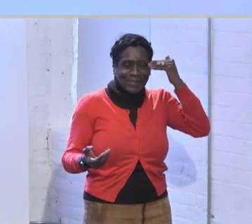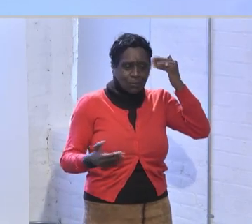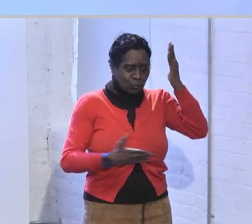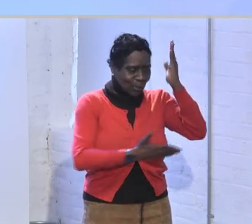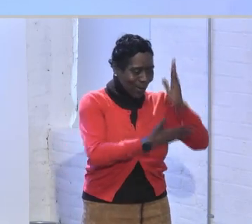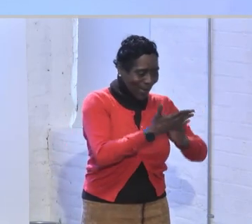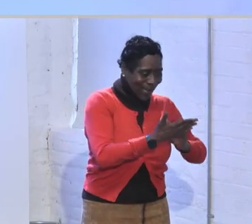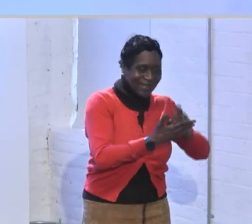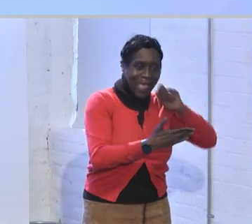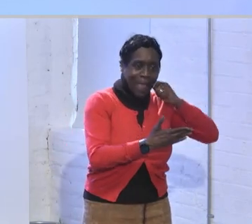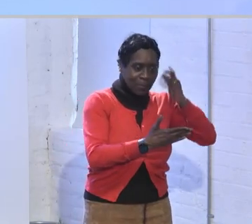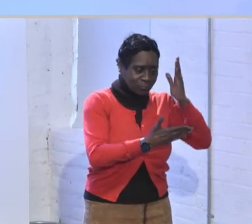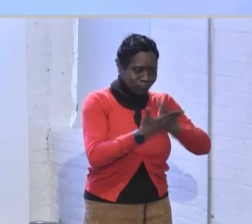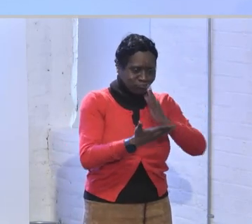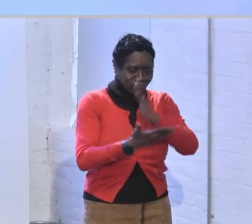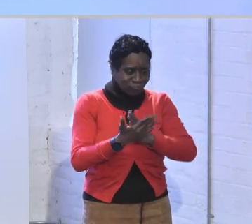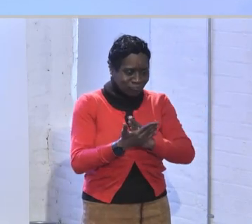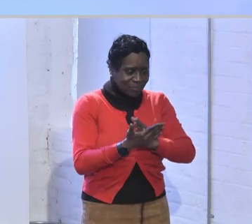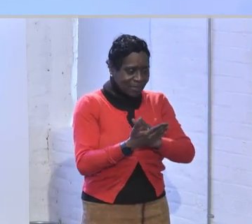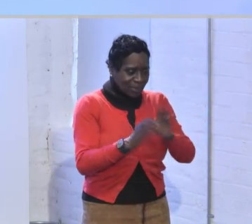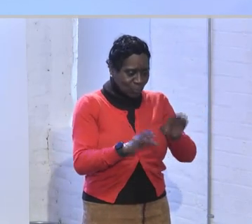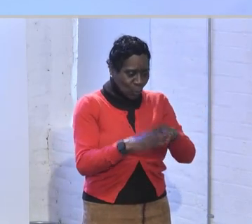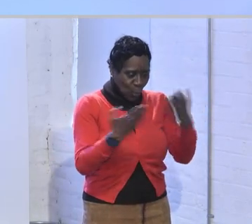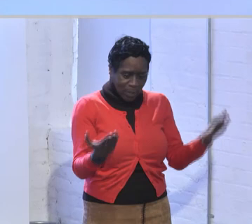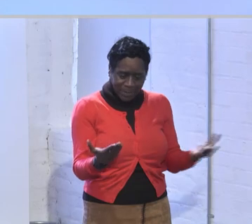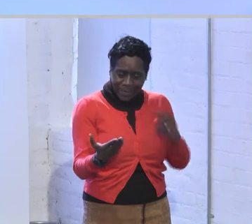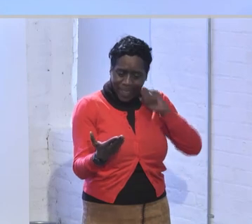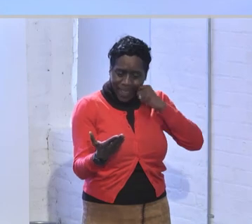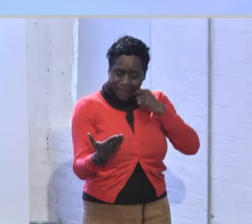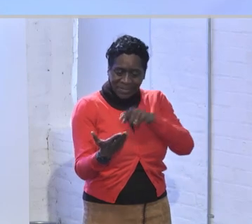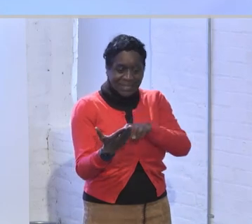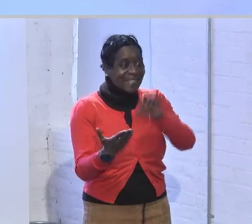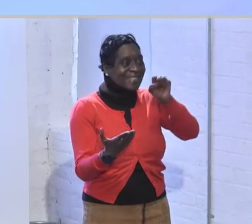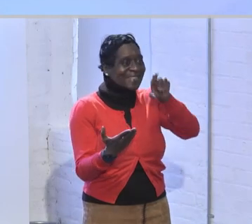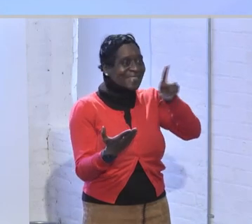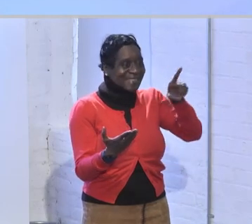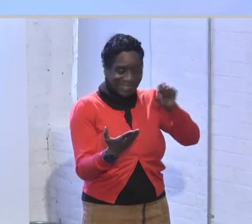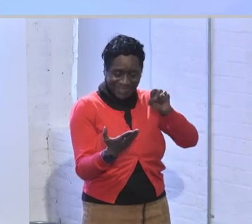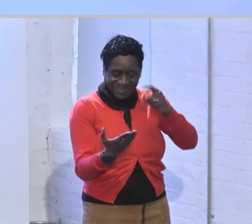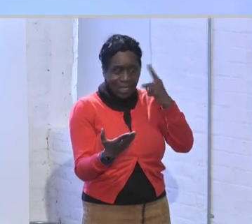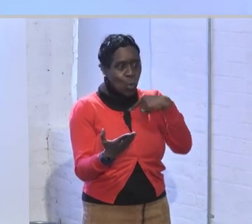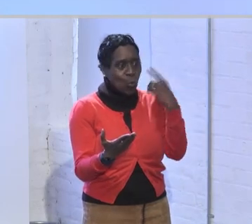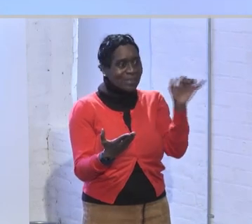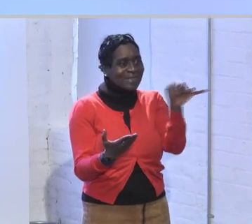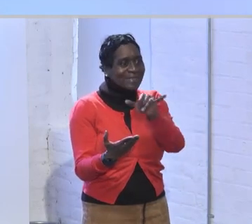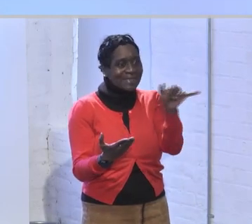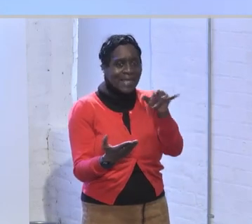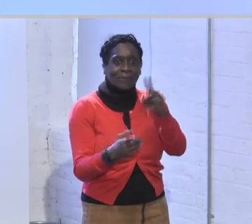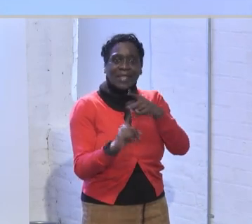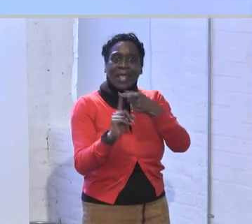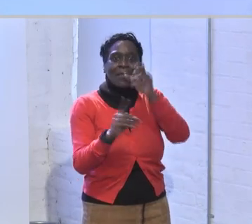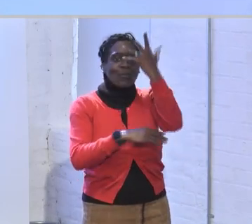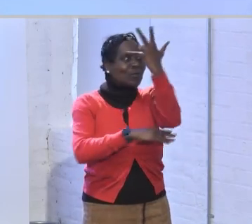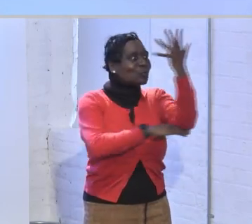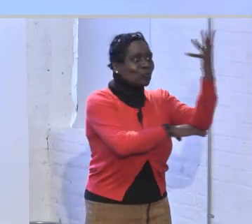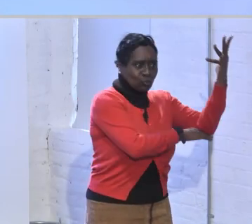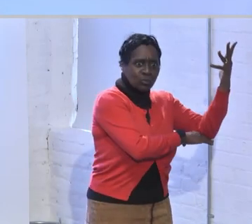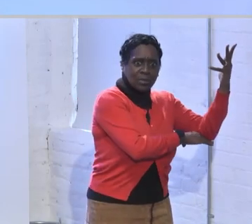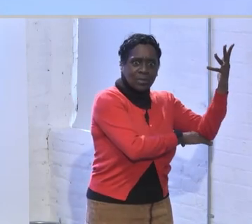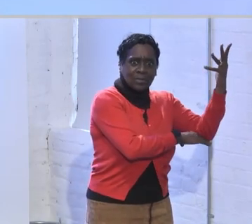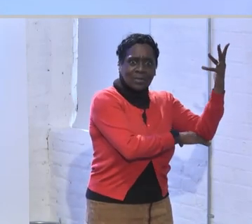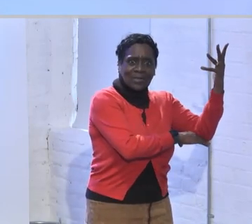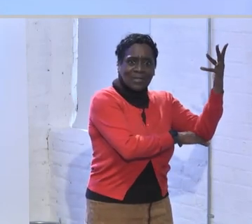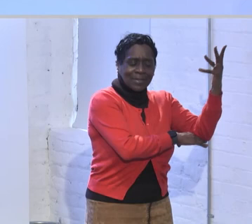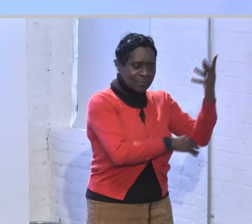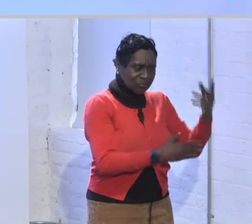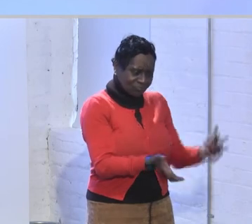that apple in half, and you look at the inside of that apple, and there's seeds in the middle, and every one of them looks the same, and it came from a tree. And you look at